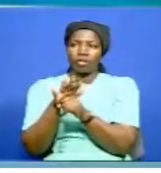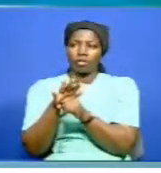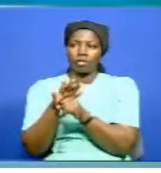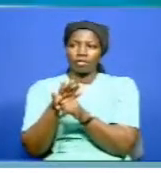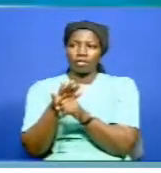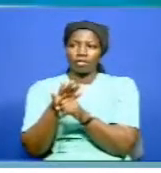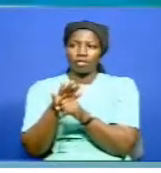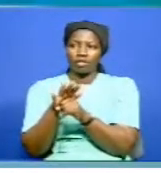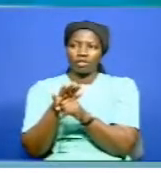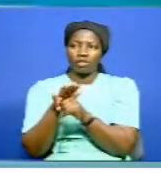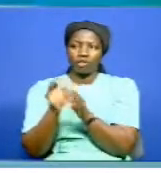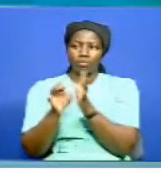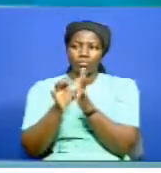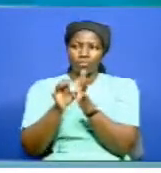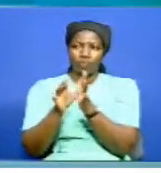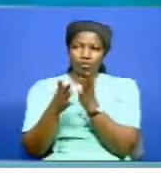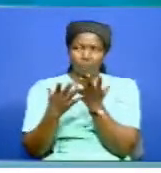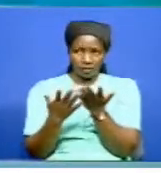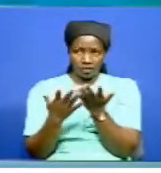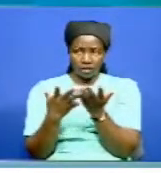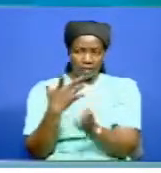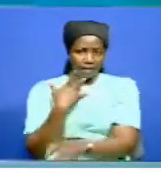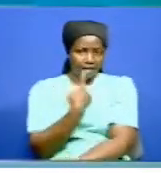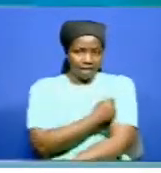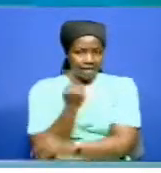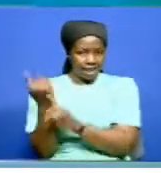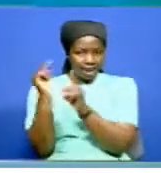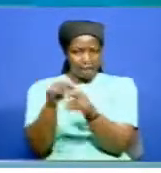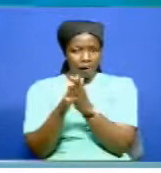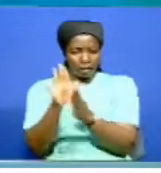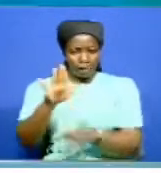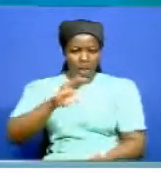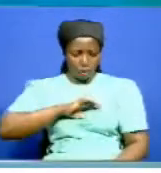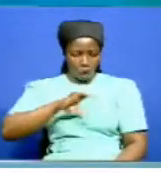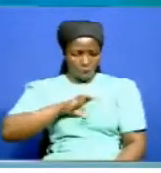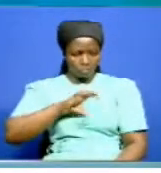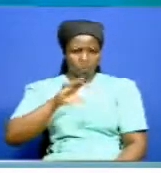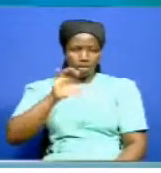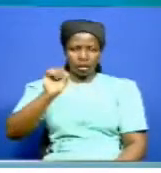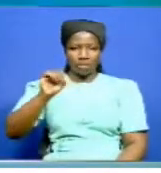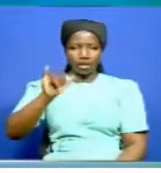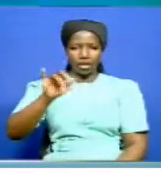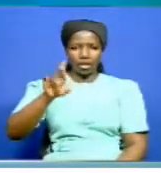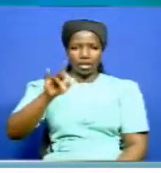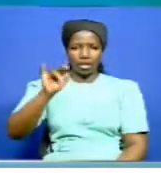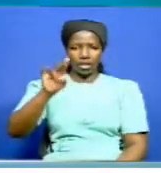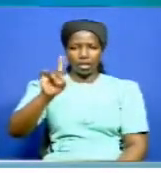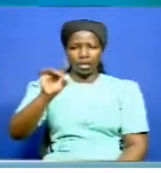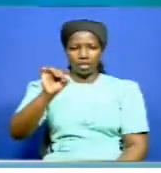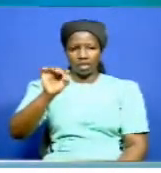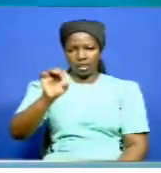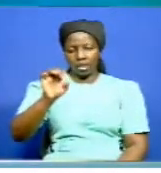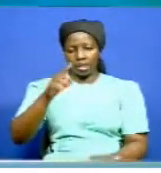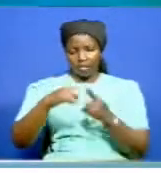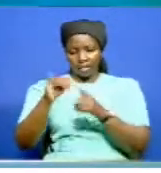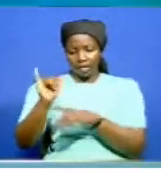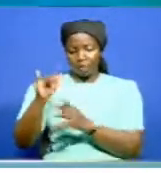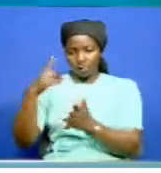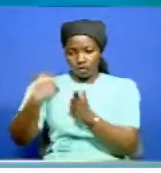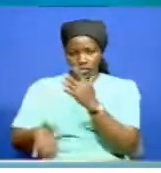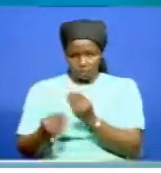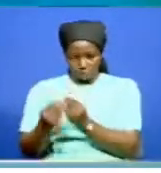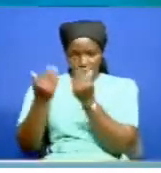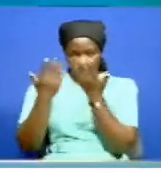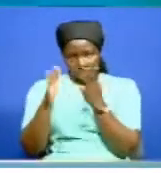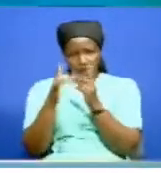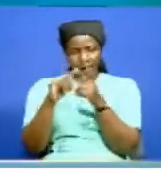like the vaccines are coming with their own syringes. Yes. So that cost has been sorted. But however, when we look at the private